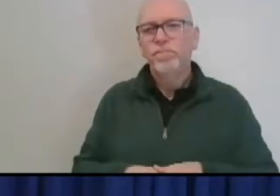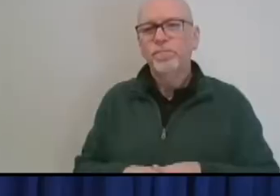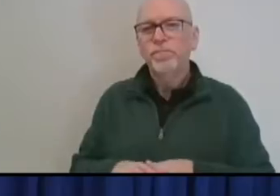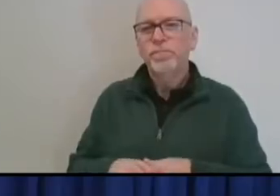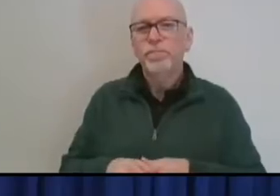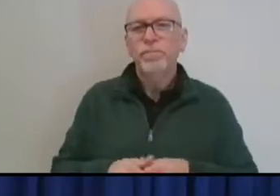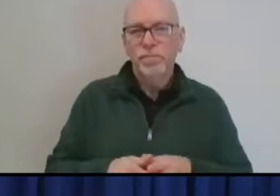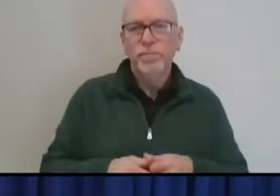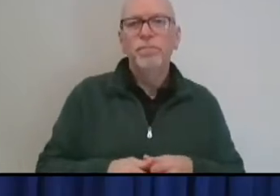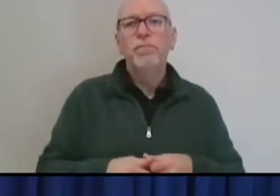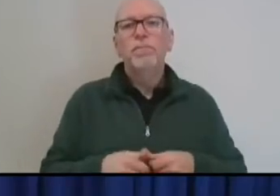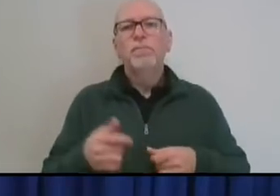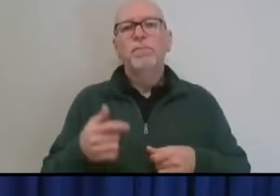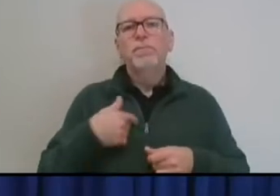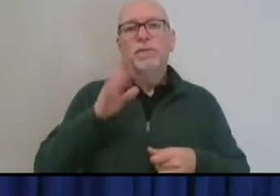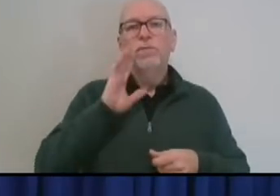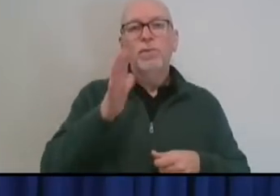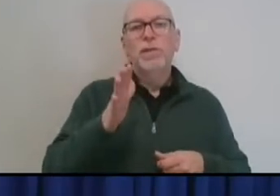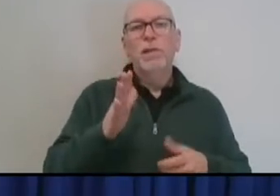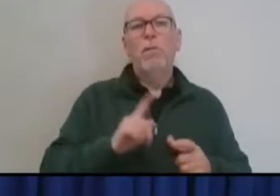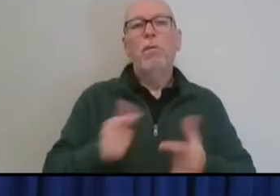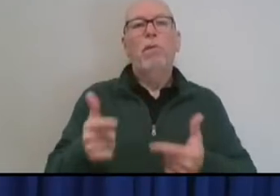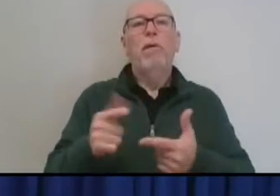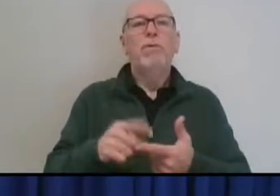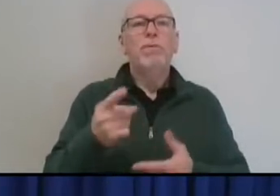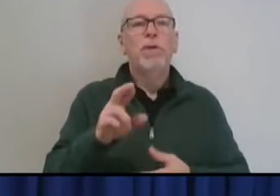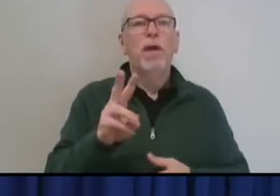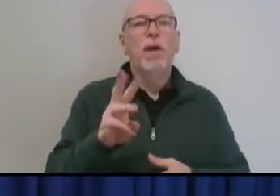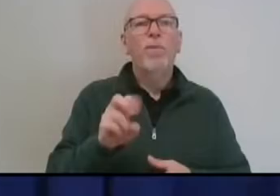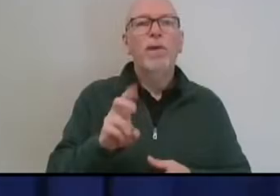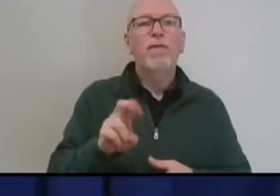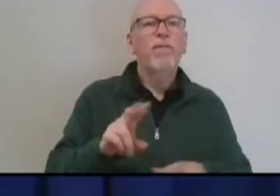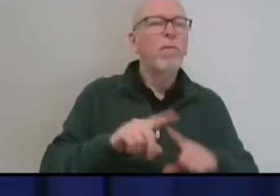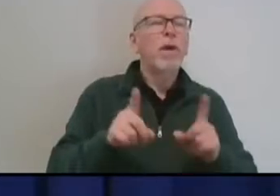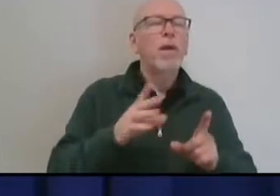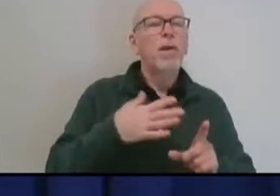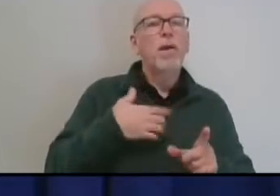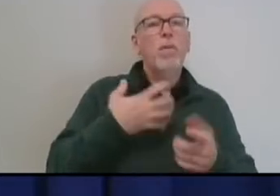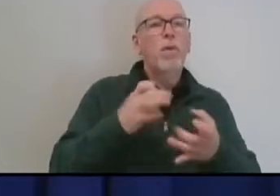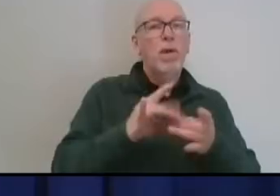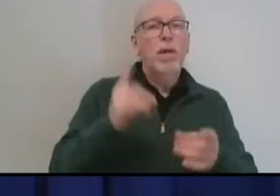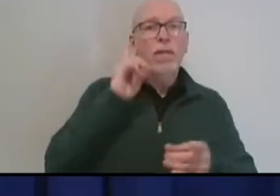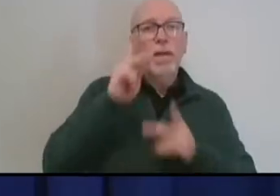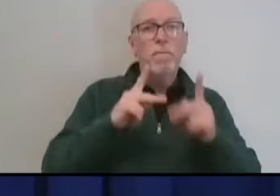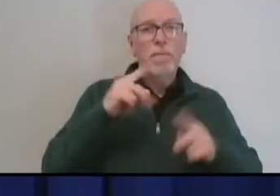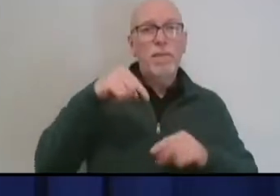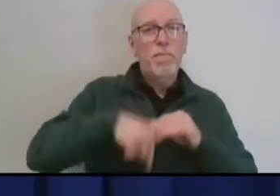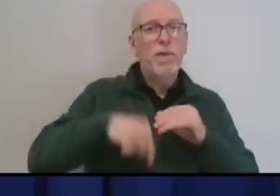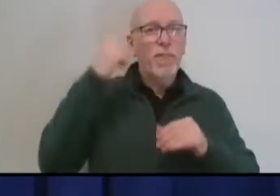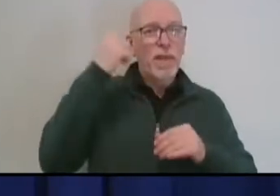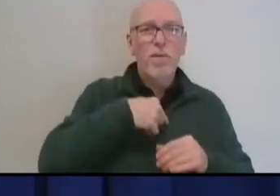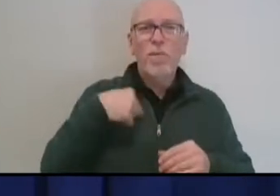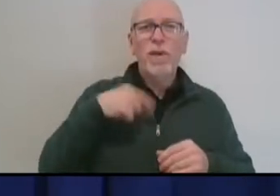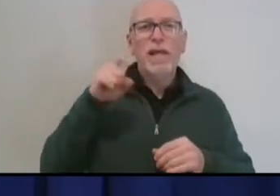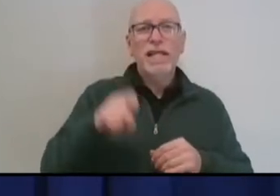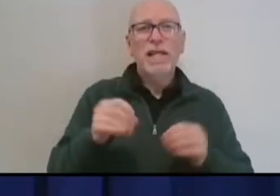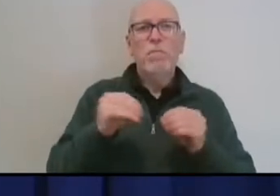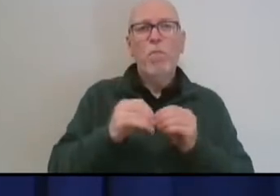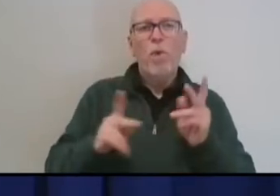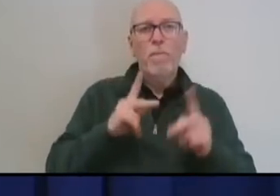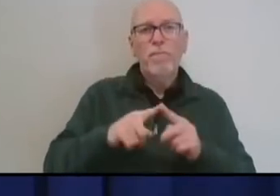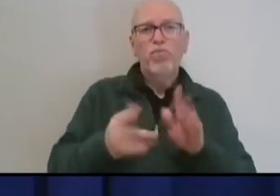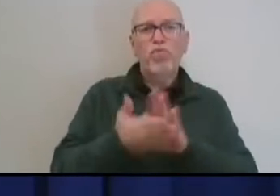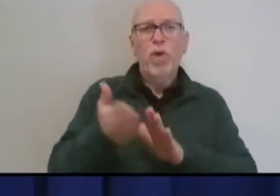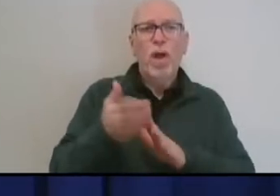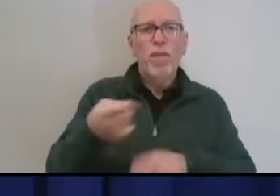So I'll probably end up pitching this to Lindsay, but what I want to say is that I think that people down deep think maybe we needed more people to run vaccine sites or